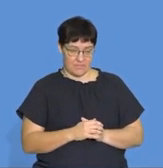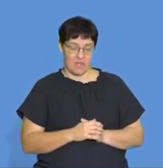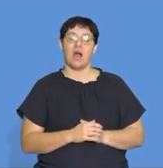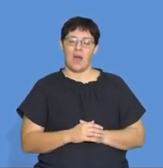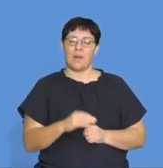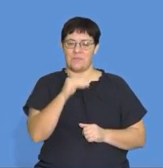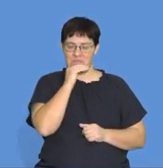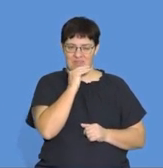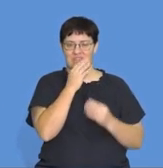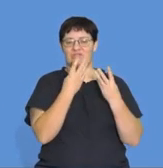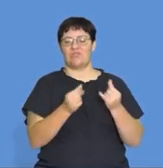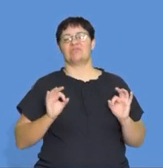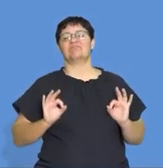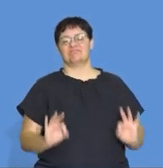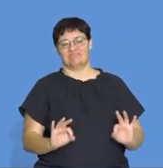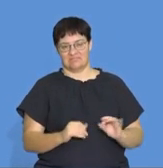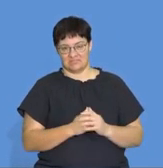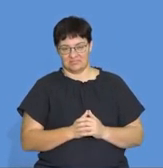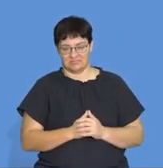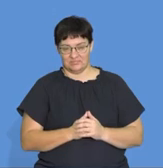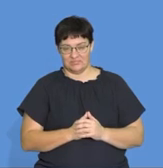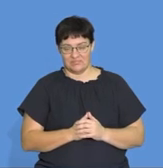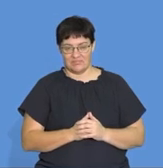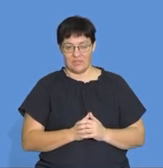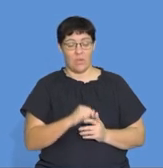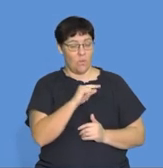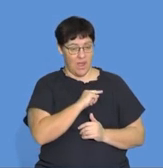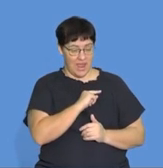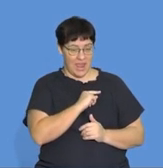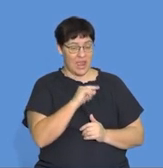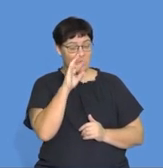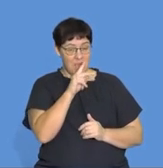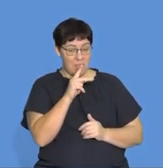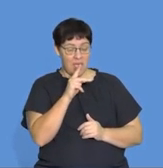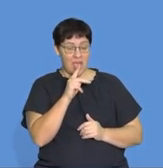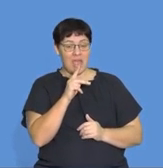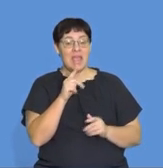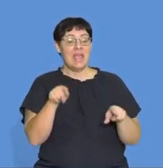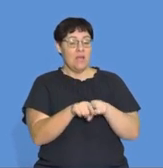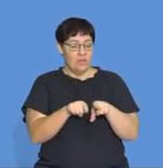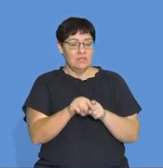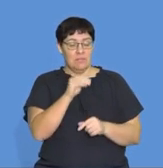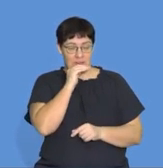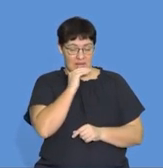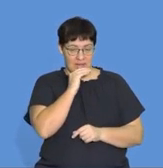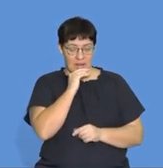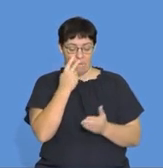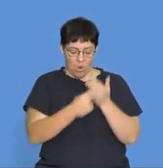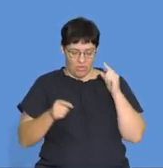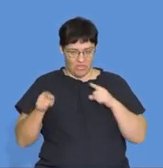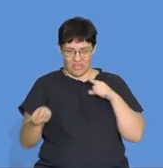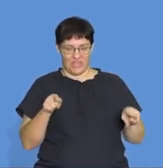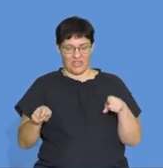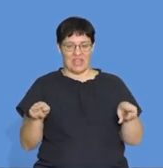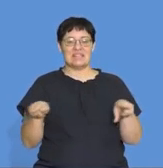your solution is correct. Because remember, the equal sign means that both sides have the